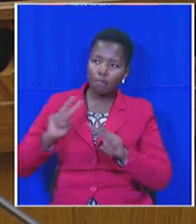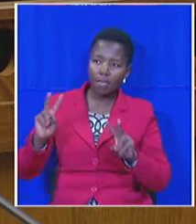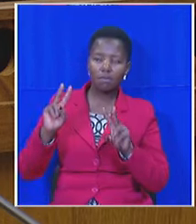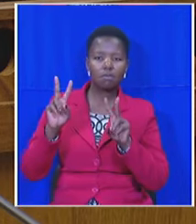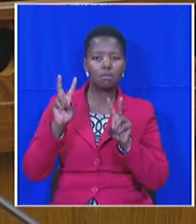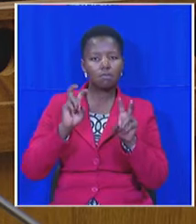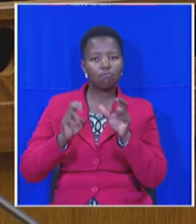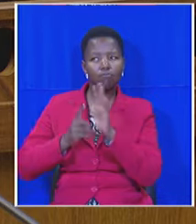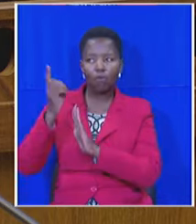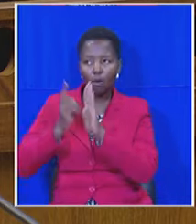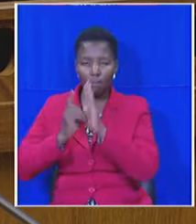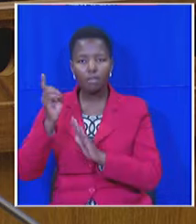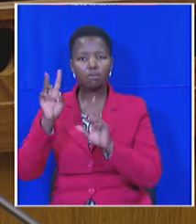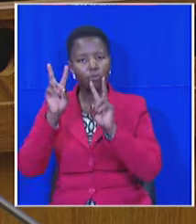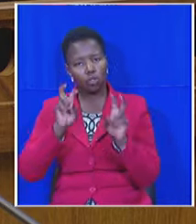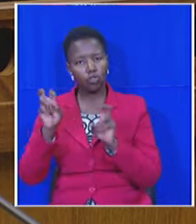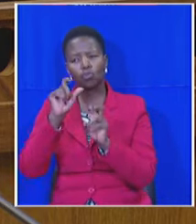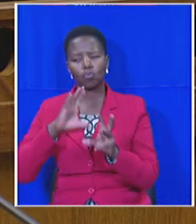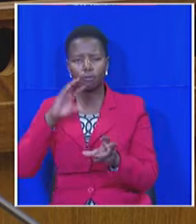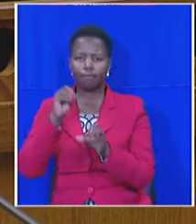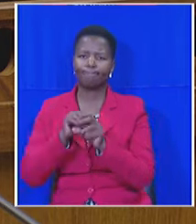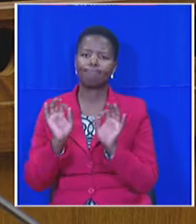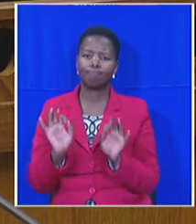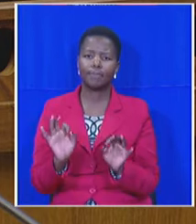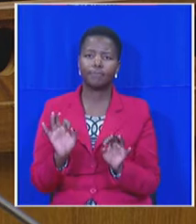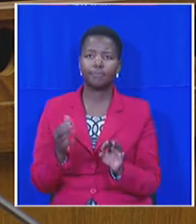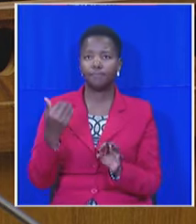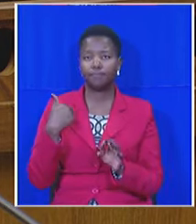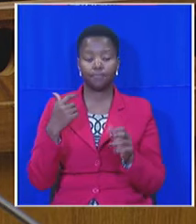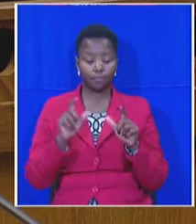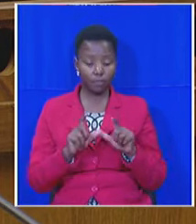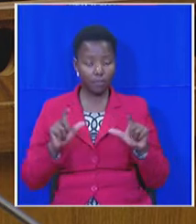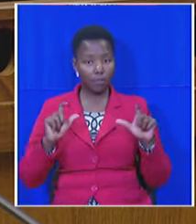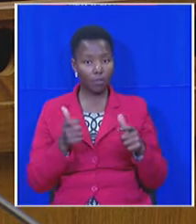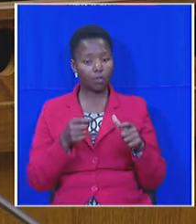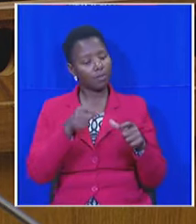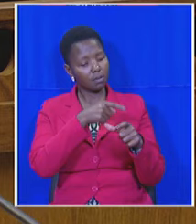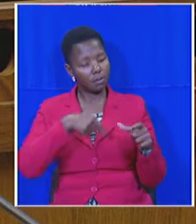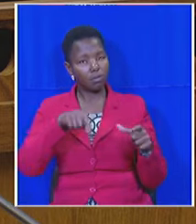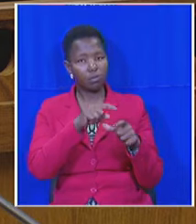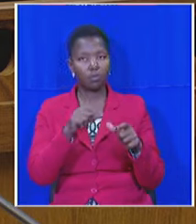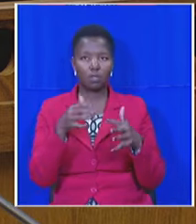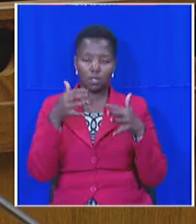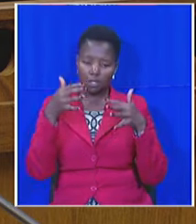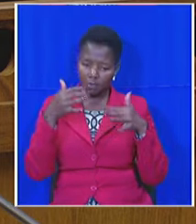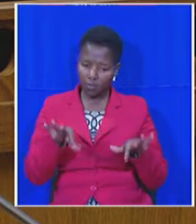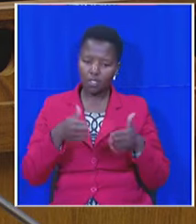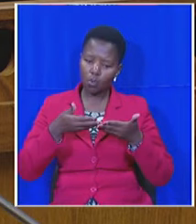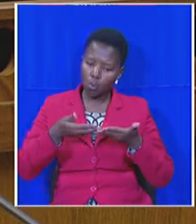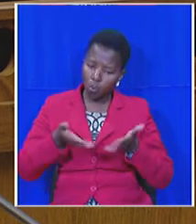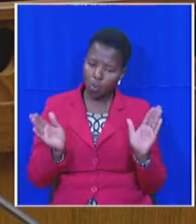Deputy Speaker, I want to indicate that in the committee, we generally agree and support the